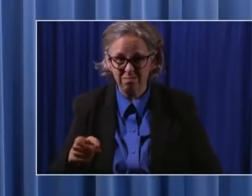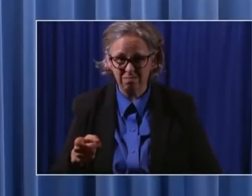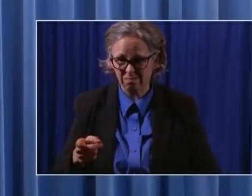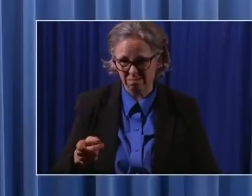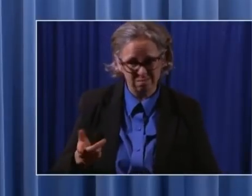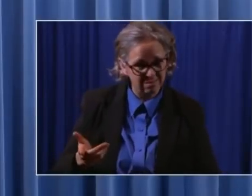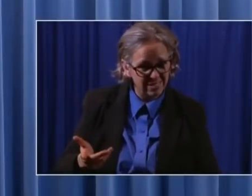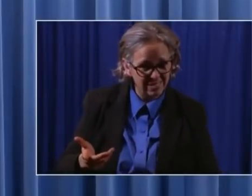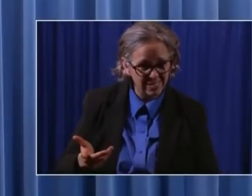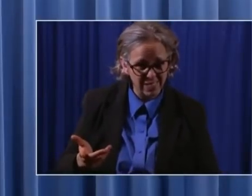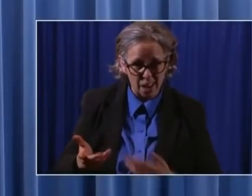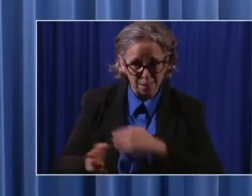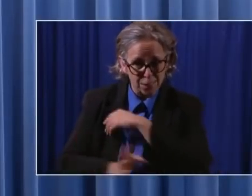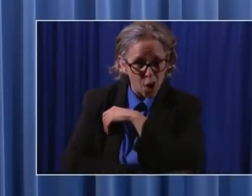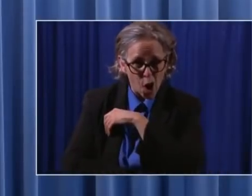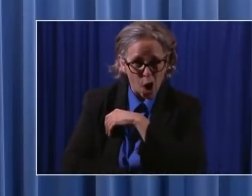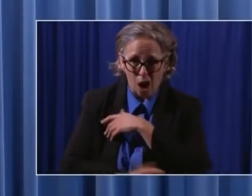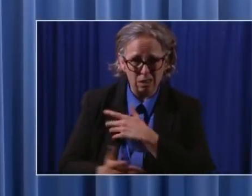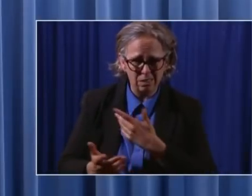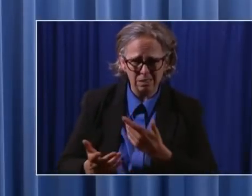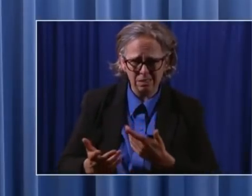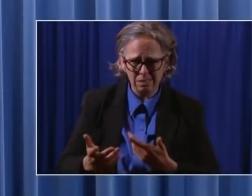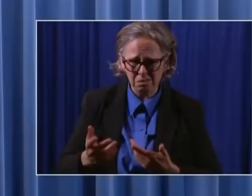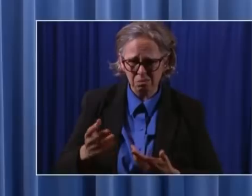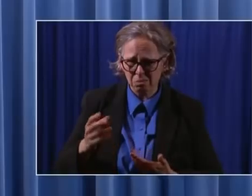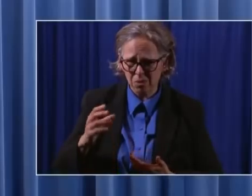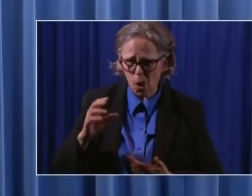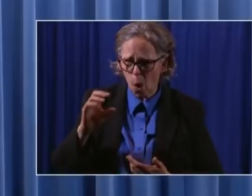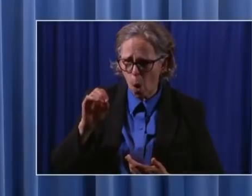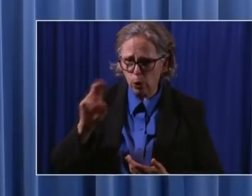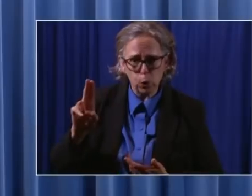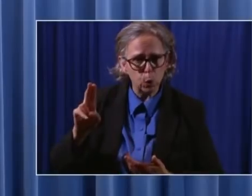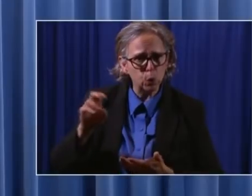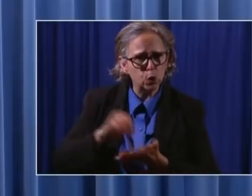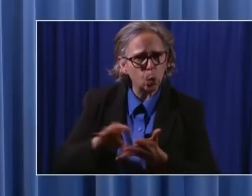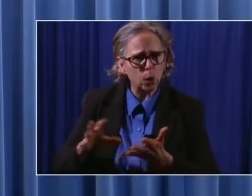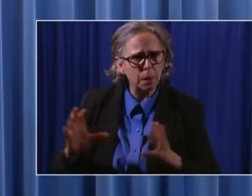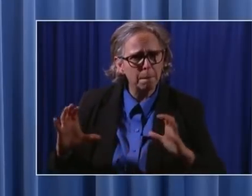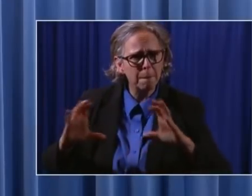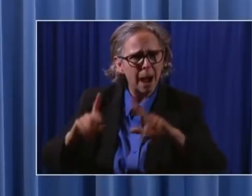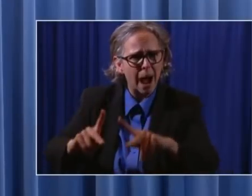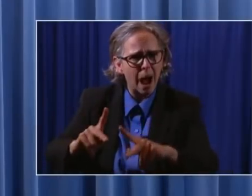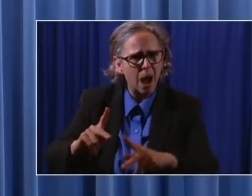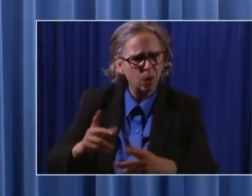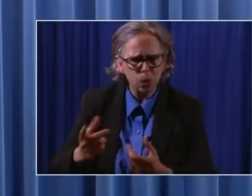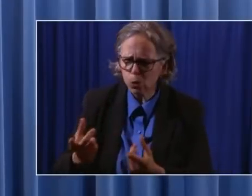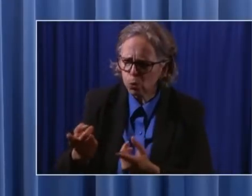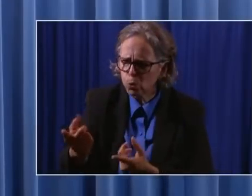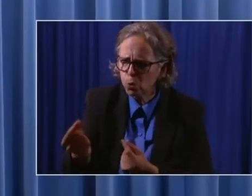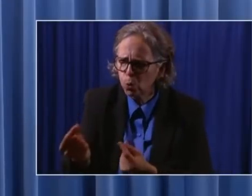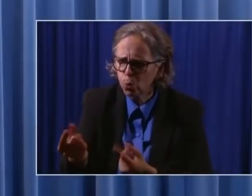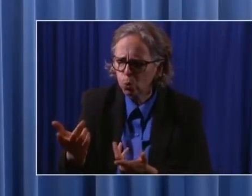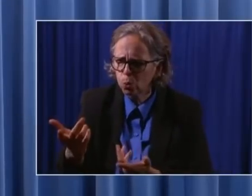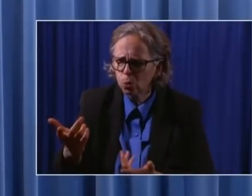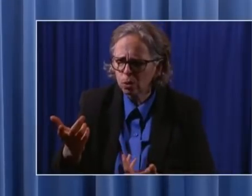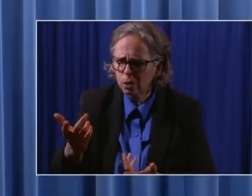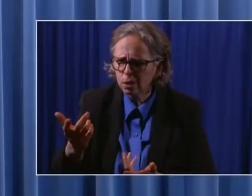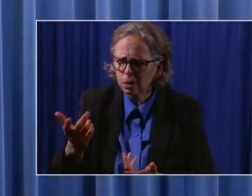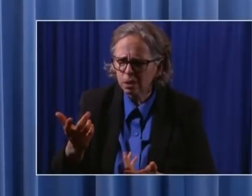in the fall when these kids come back to school, when OU is back, and you've got thousands and thousands of